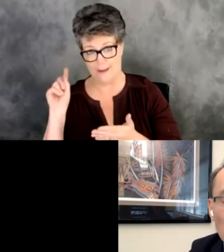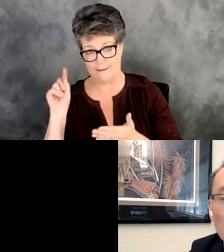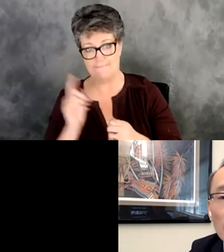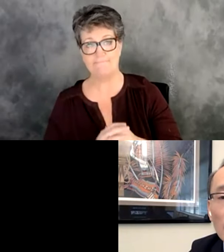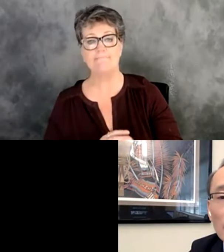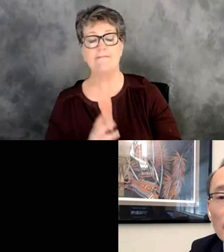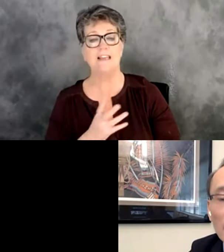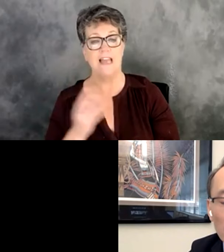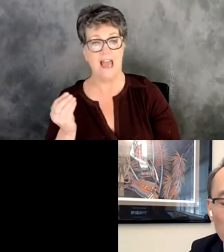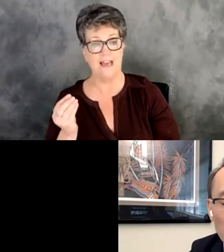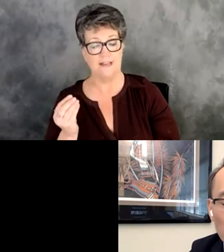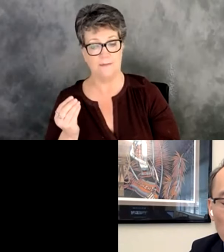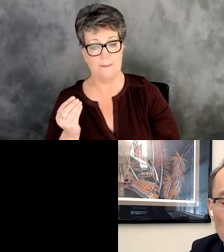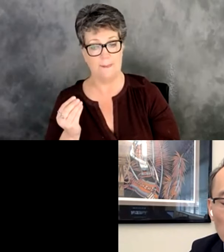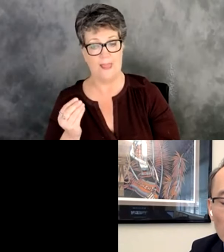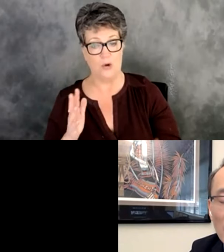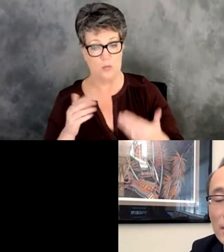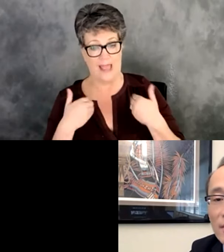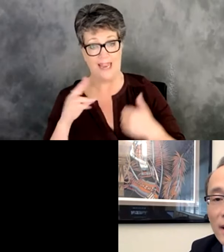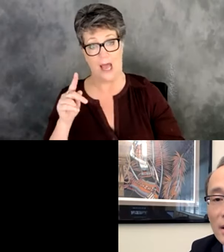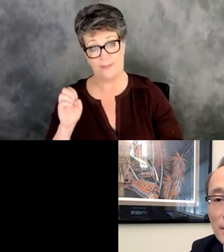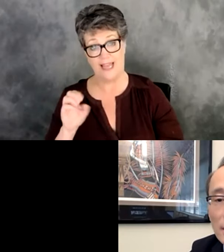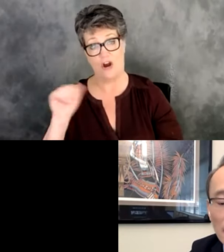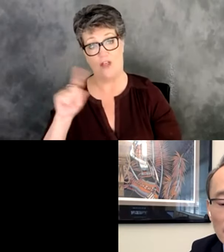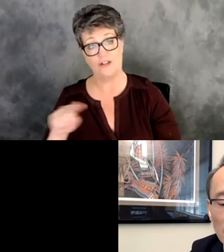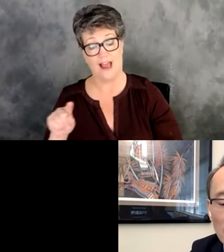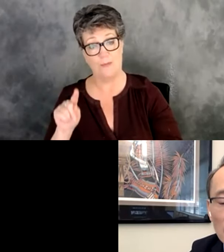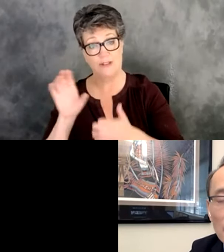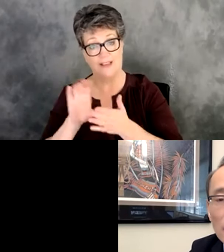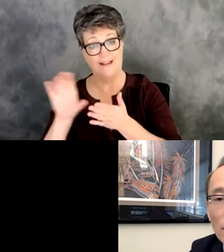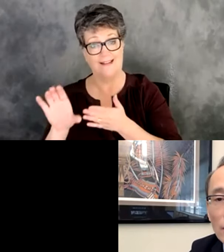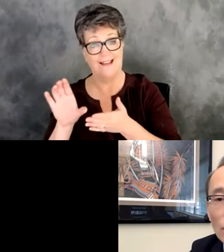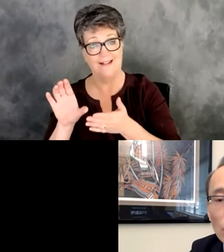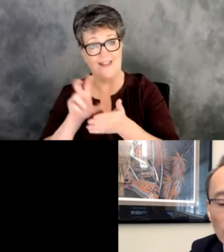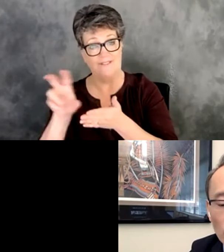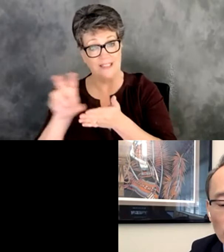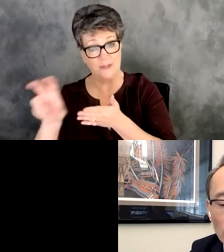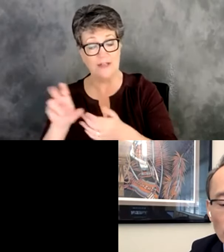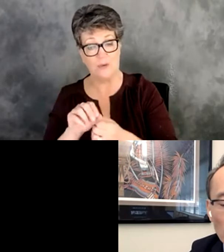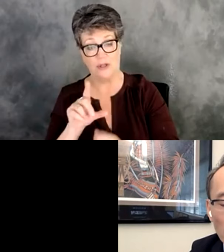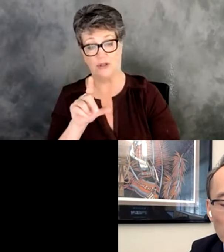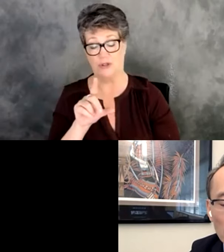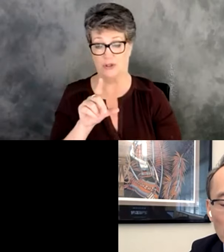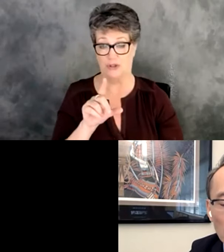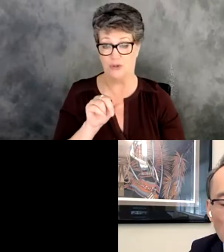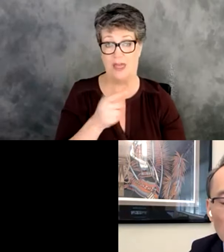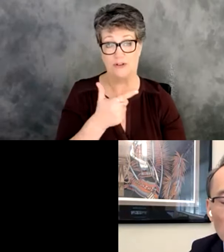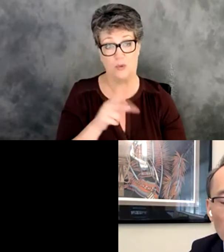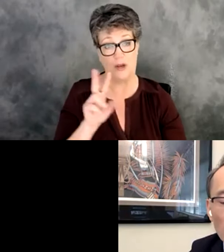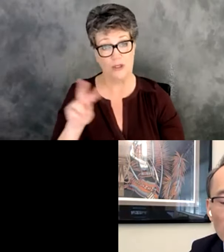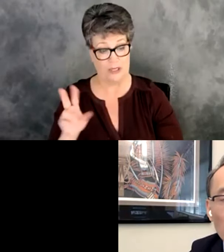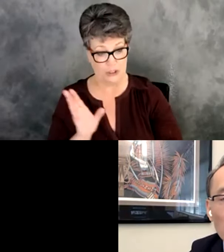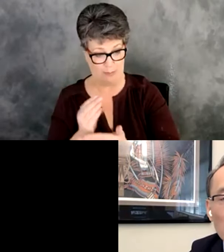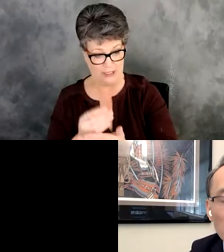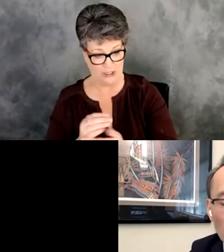and we had an update on the Alzheimer's investments in the 2021-22 Budget Act, and